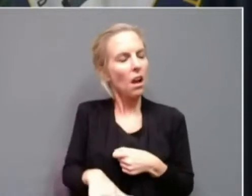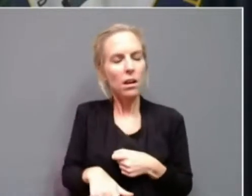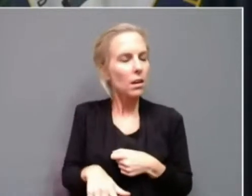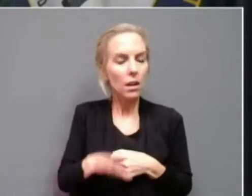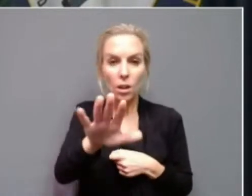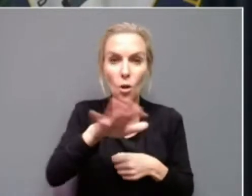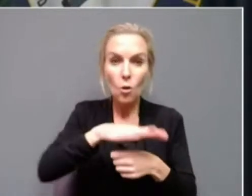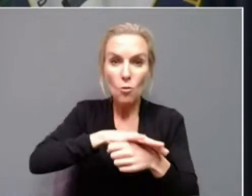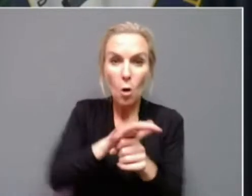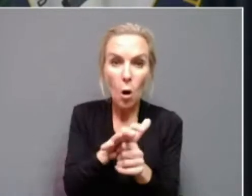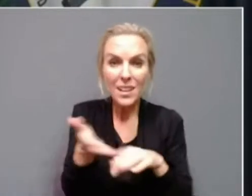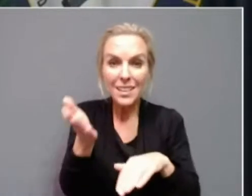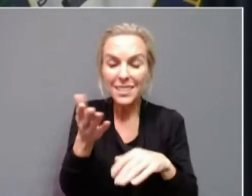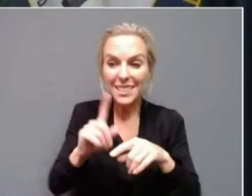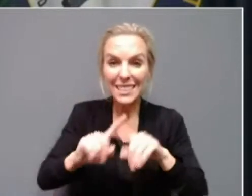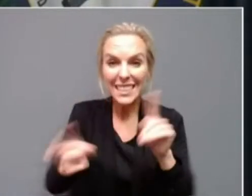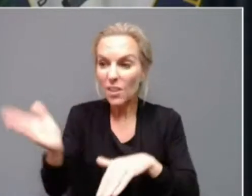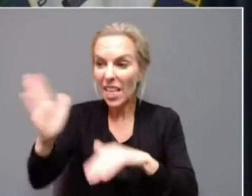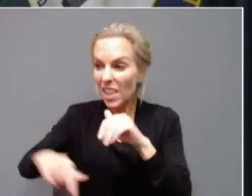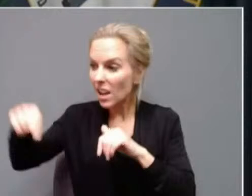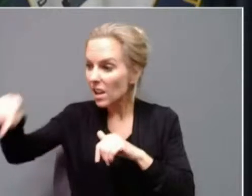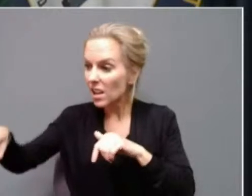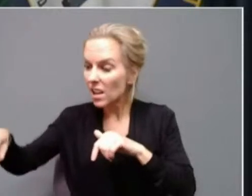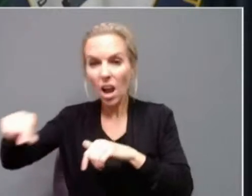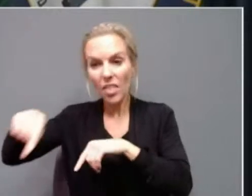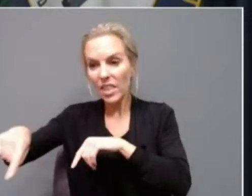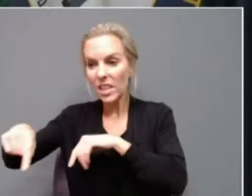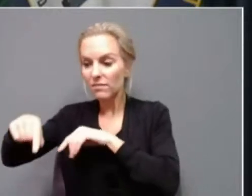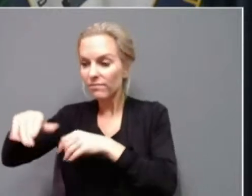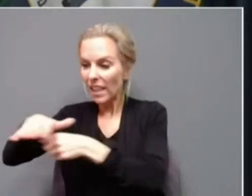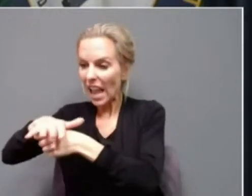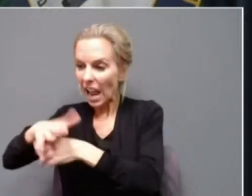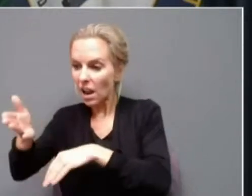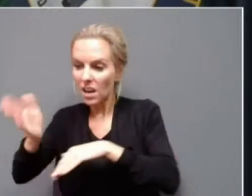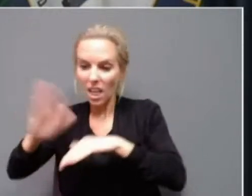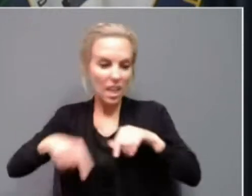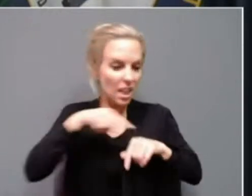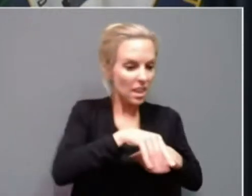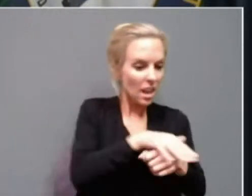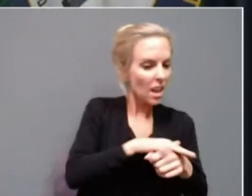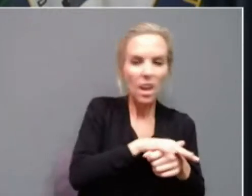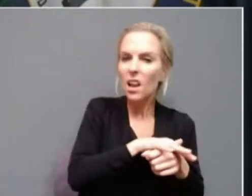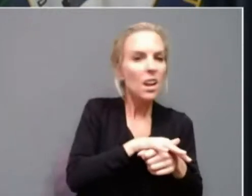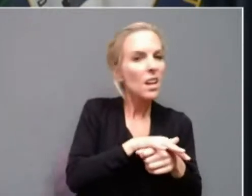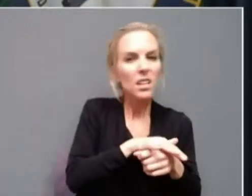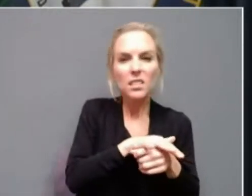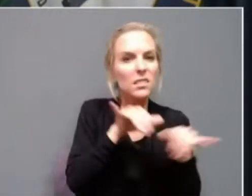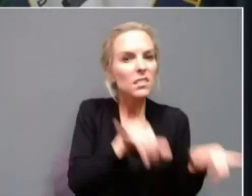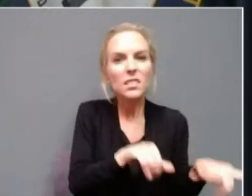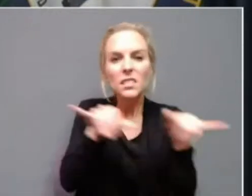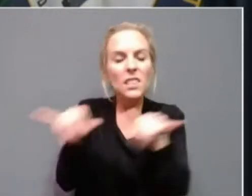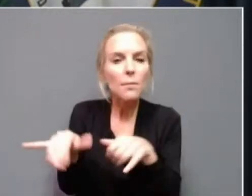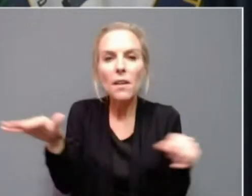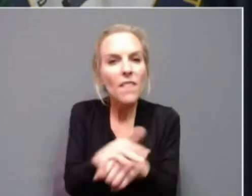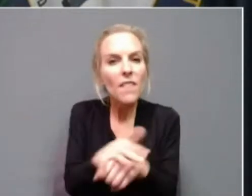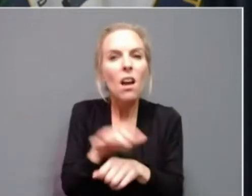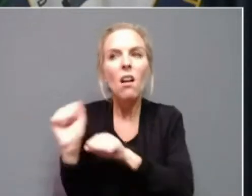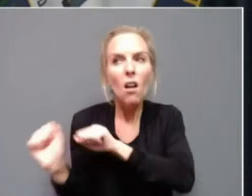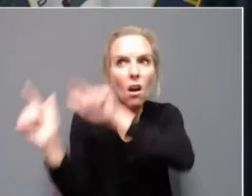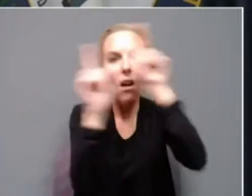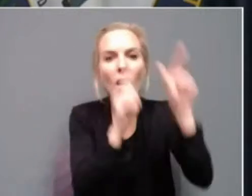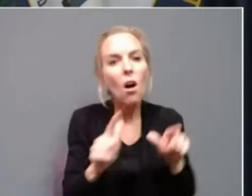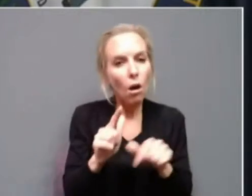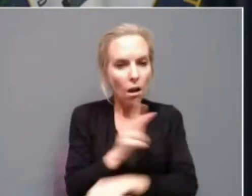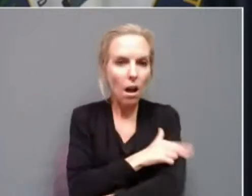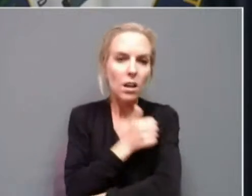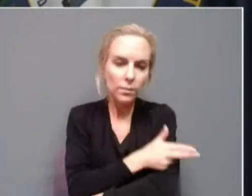area than it is anywhere else right now. It's all Delta variant, and it's filling up every hospital. So next we've got Dr.